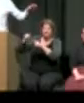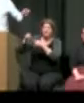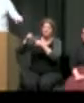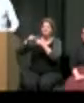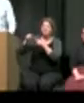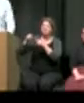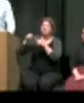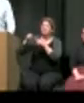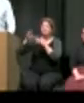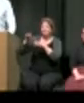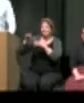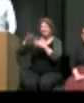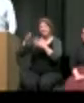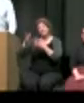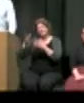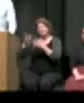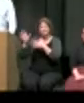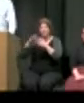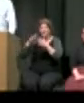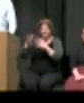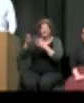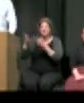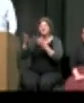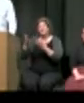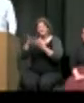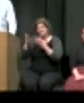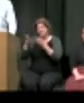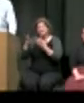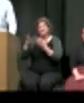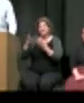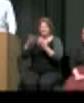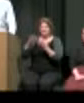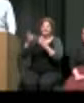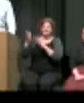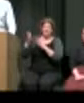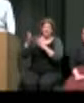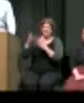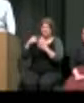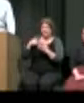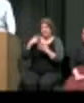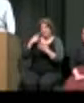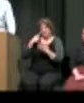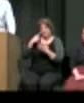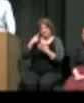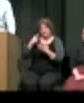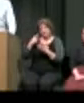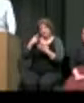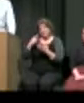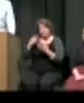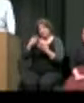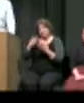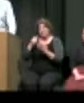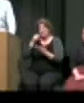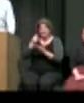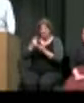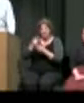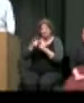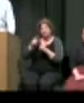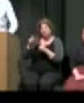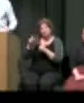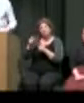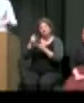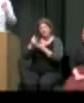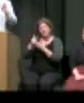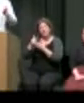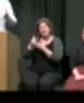shed off. The wind hits it a little bit more. You might not think that it helps at all, but it really does. And it